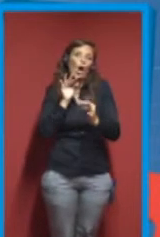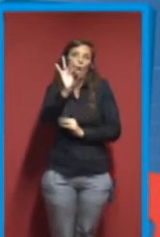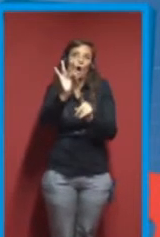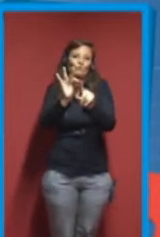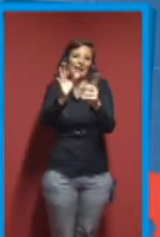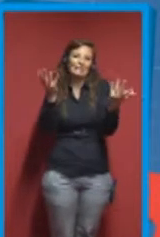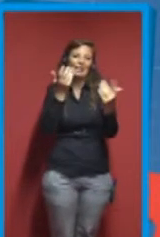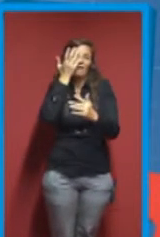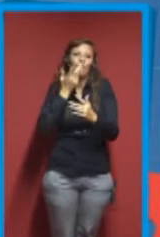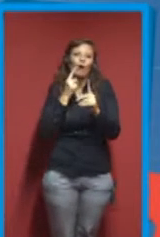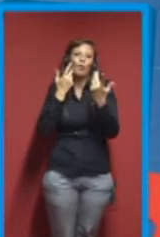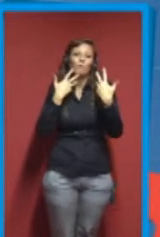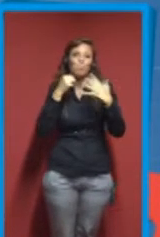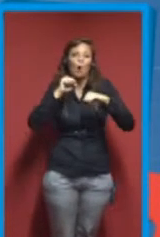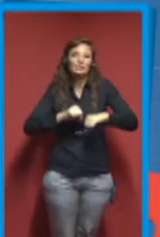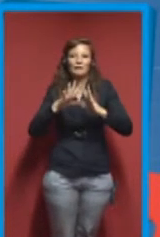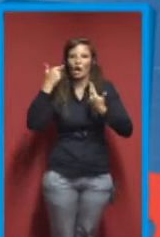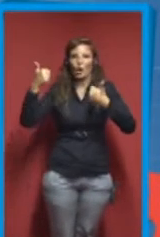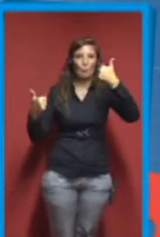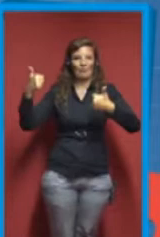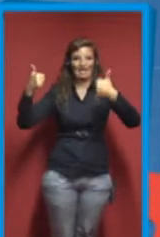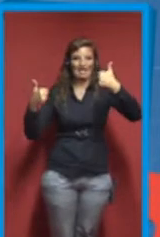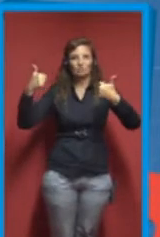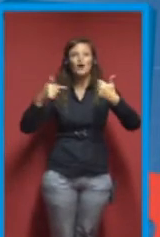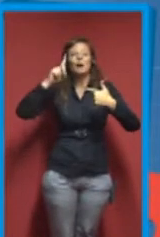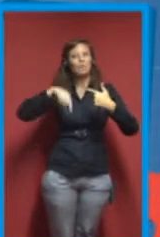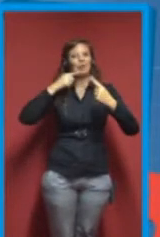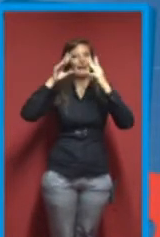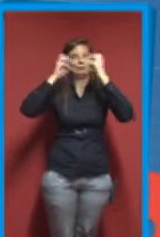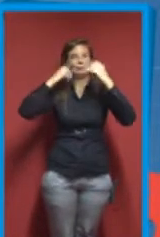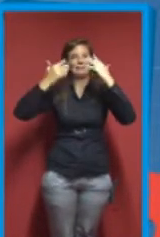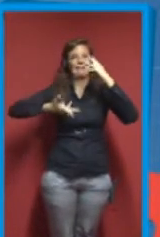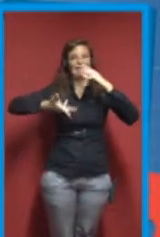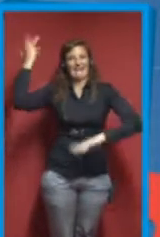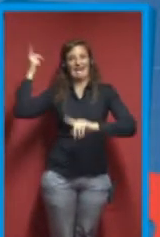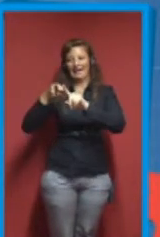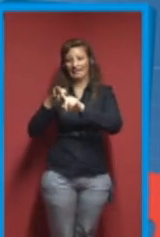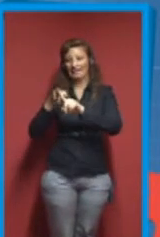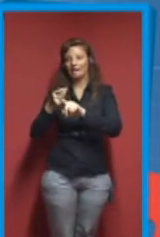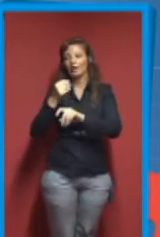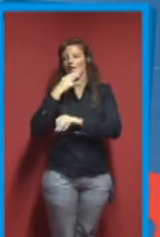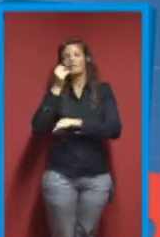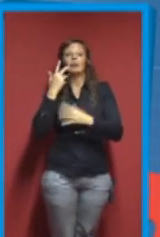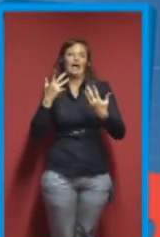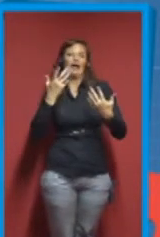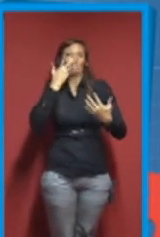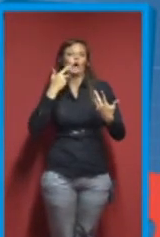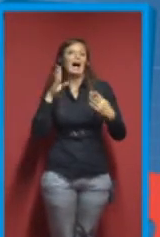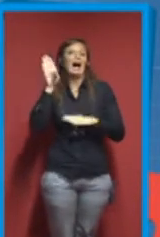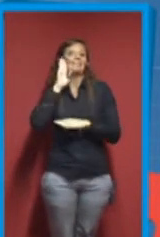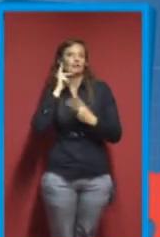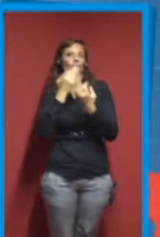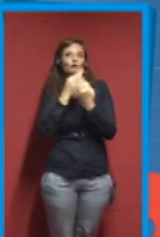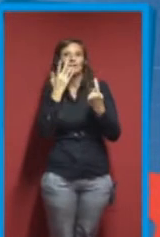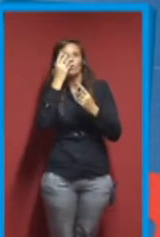Lego. And we'll see where it goes. But at the same time, what kids will be able to do here is make not only their avatar, but you can see there's a